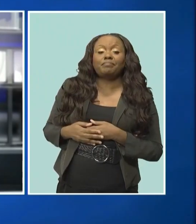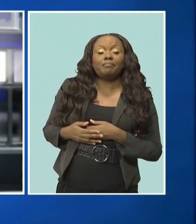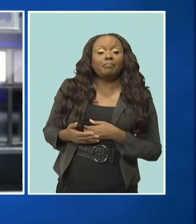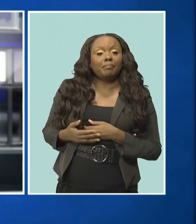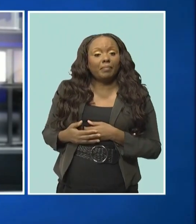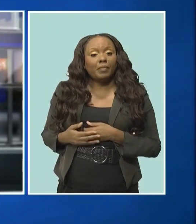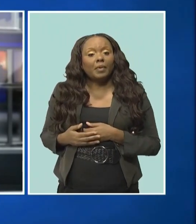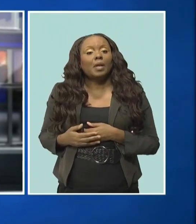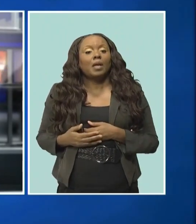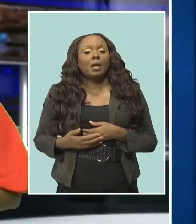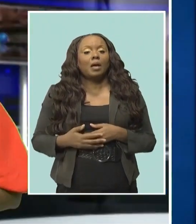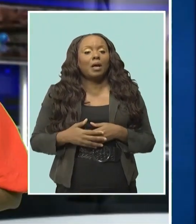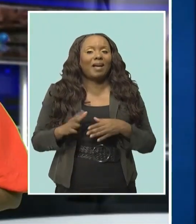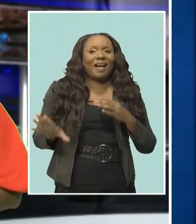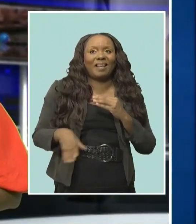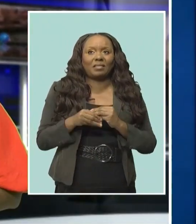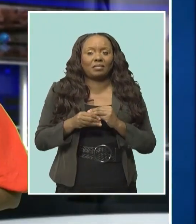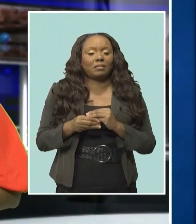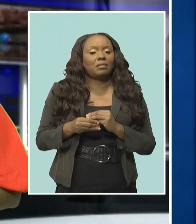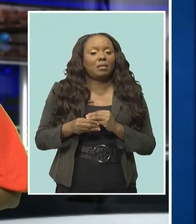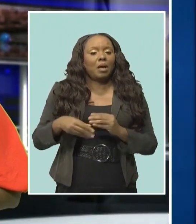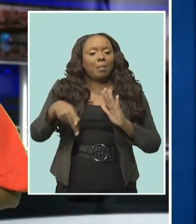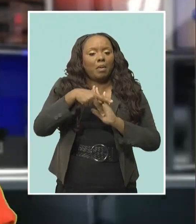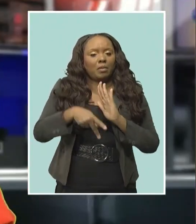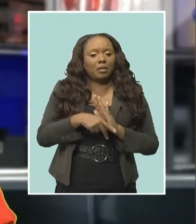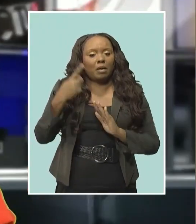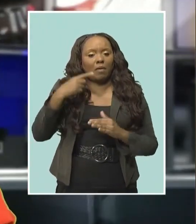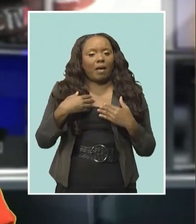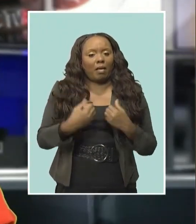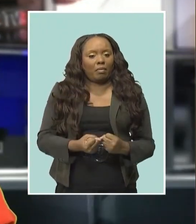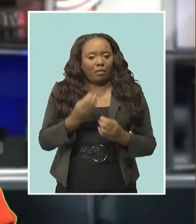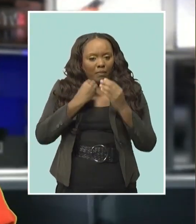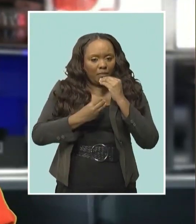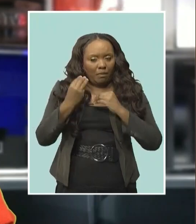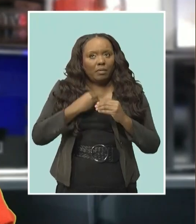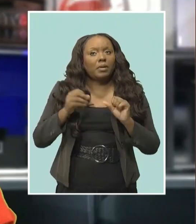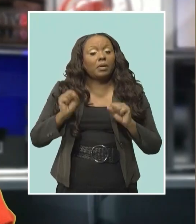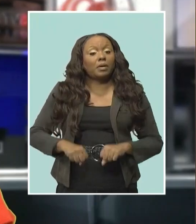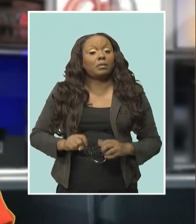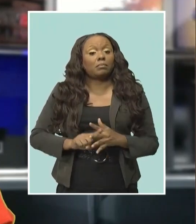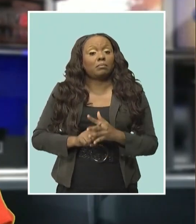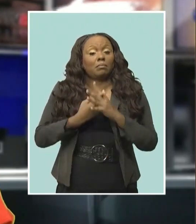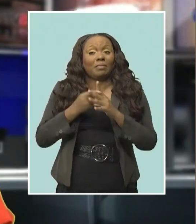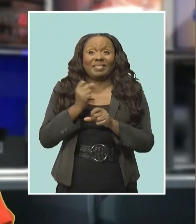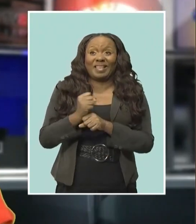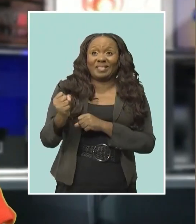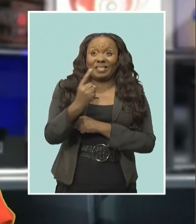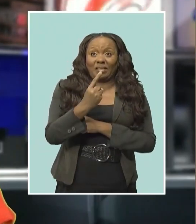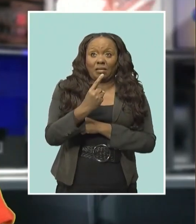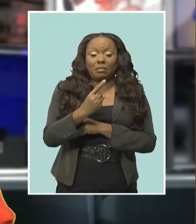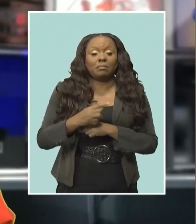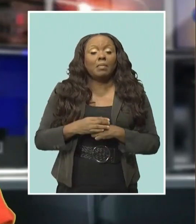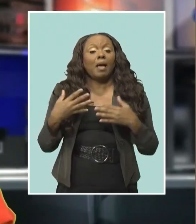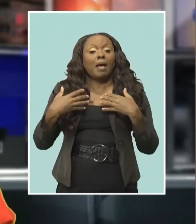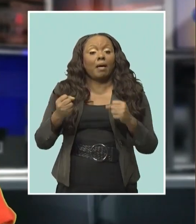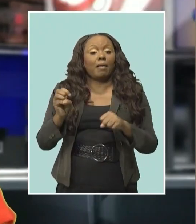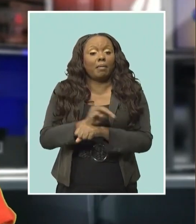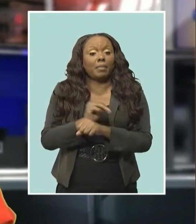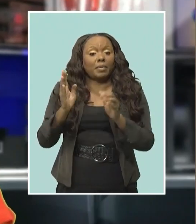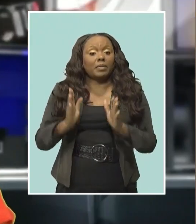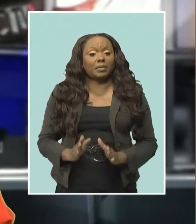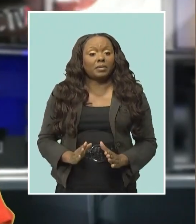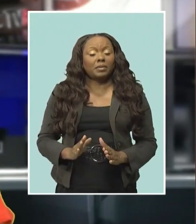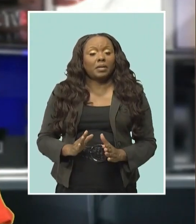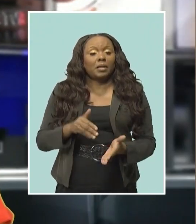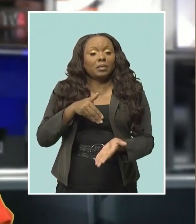of additional policies geared at promoting healthy foods, and it could become a reality by next year. Health Minister Senator Dr.